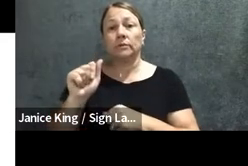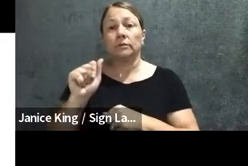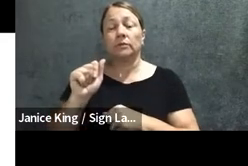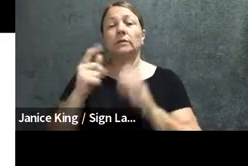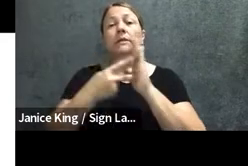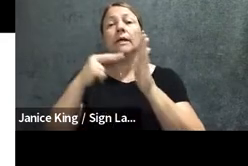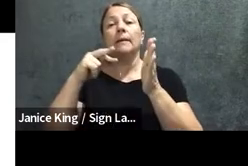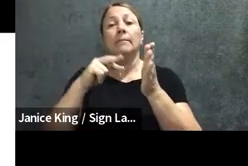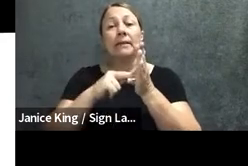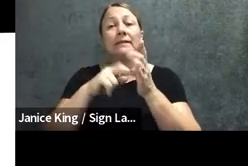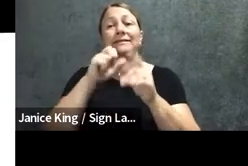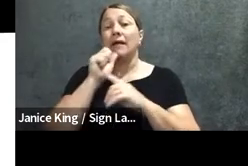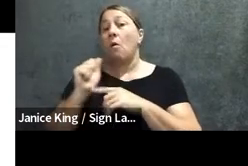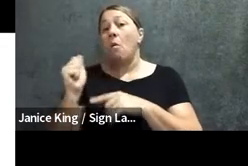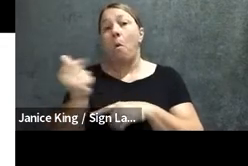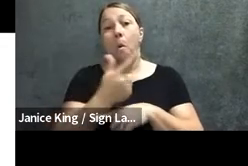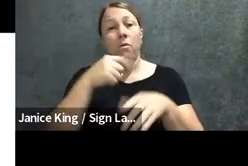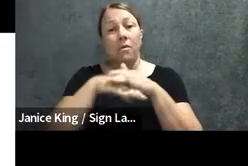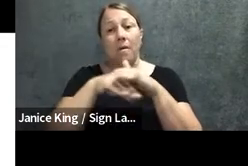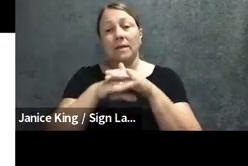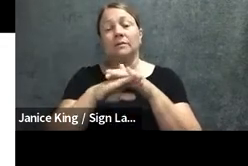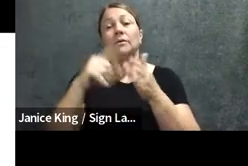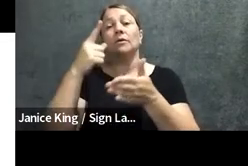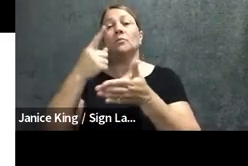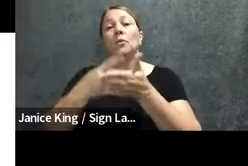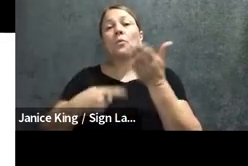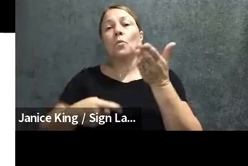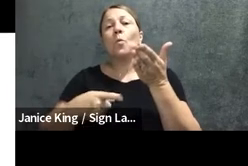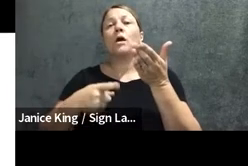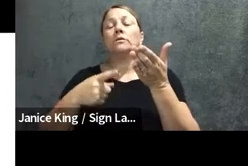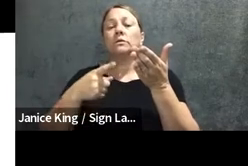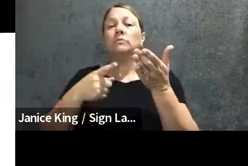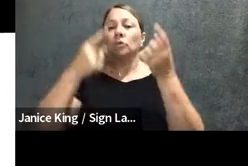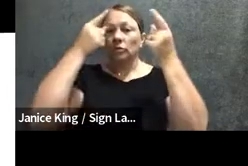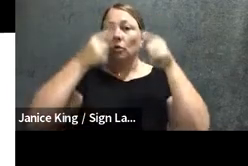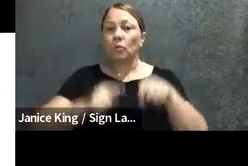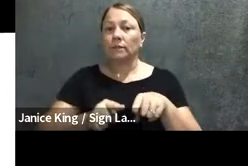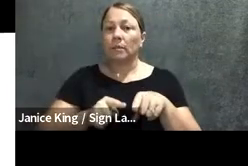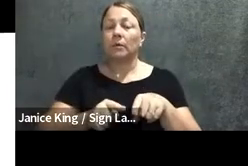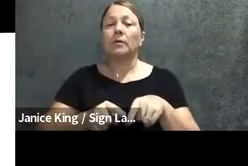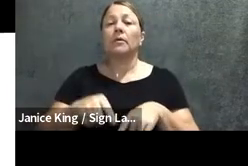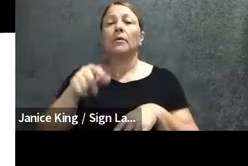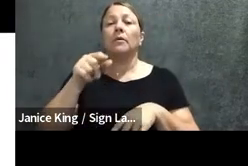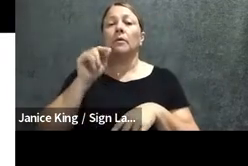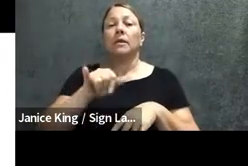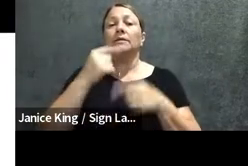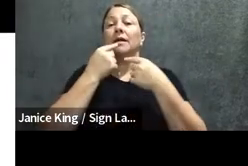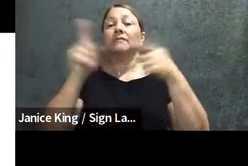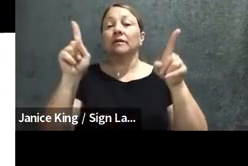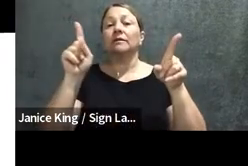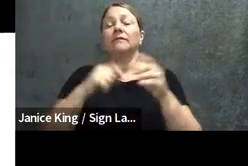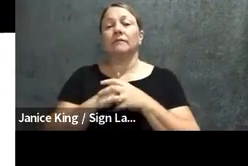all accommodations. Effective accommodations, not an employee's preferred accommodations. And